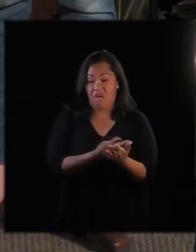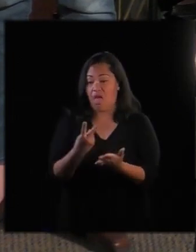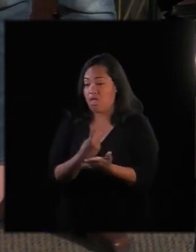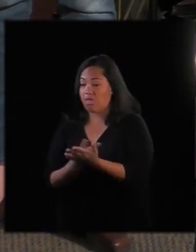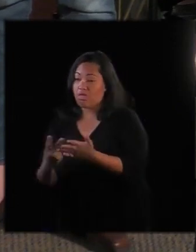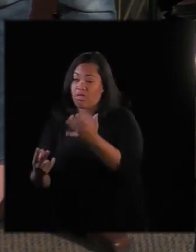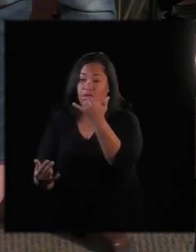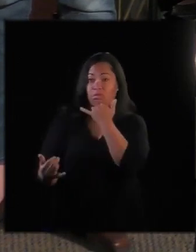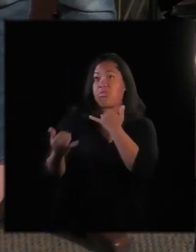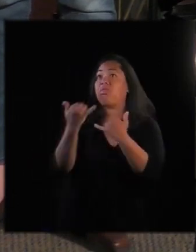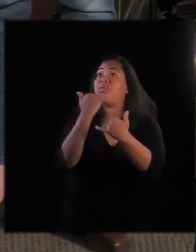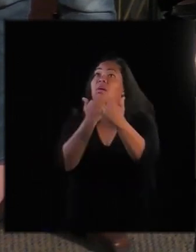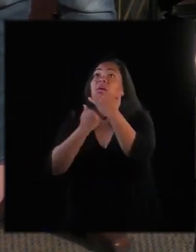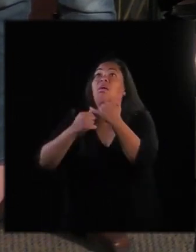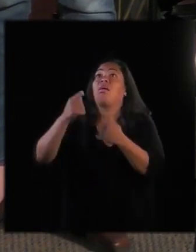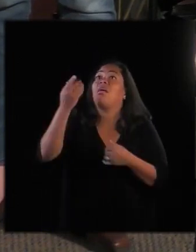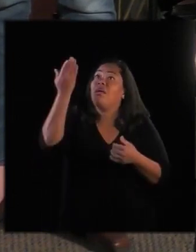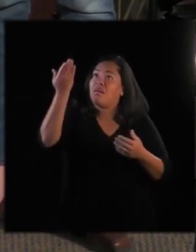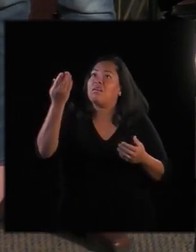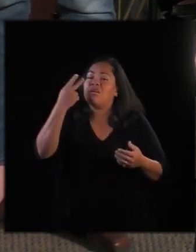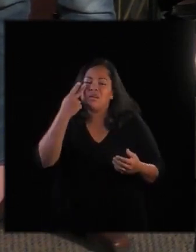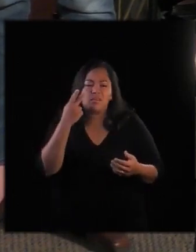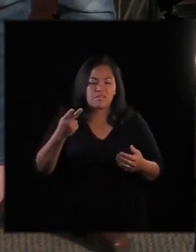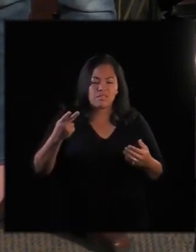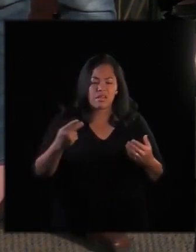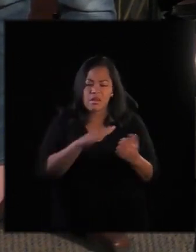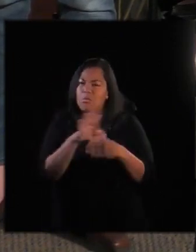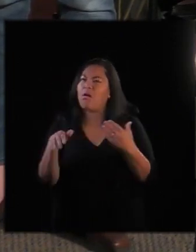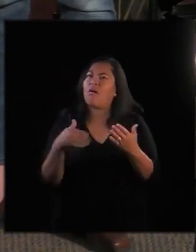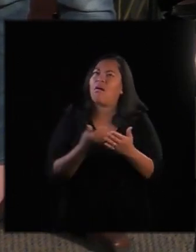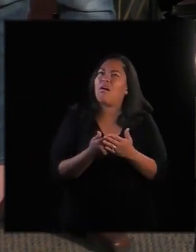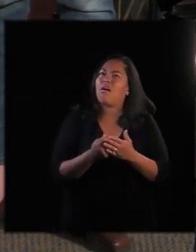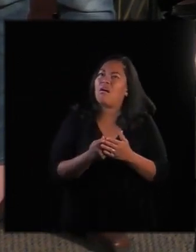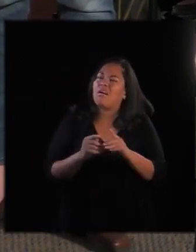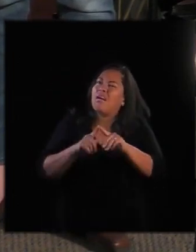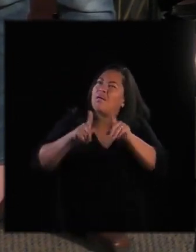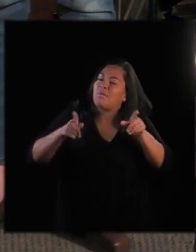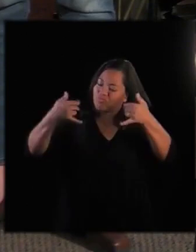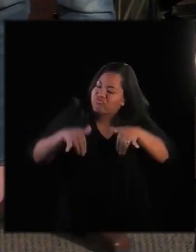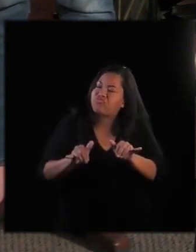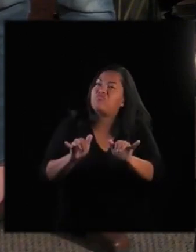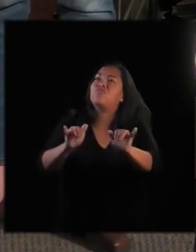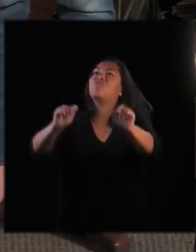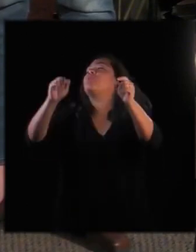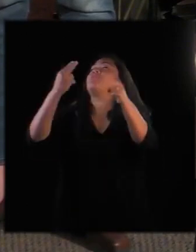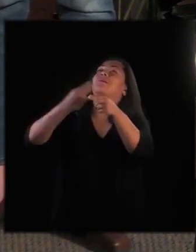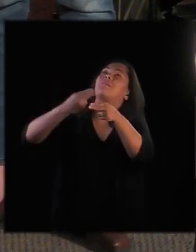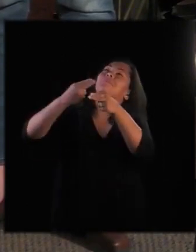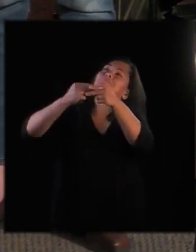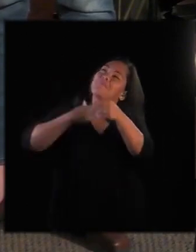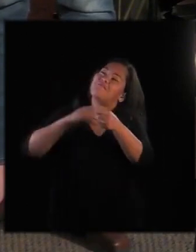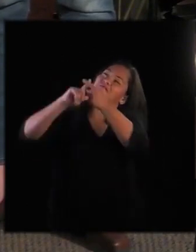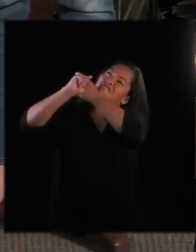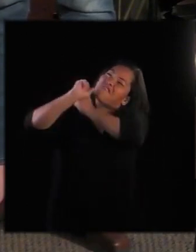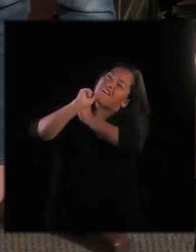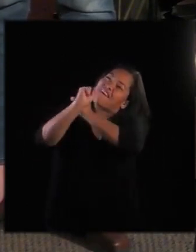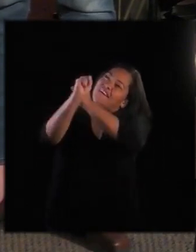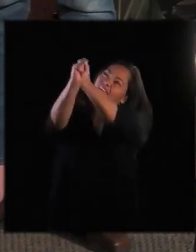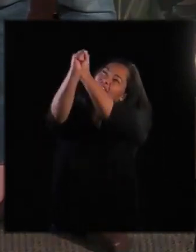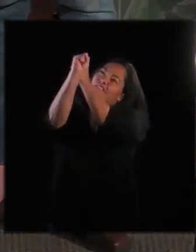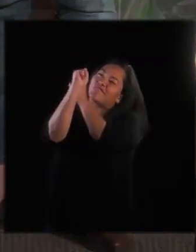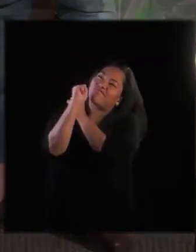weakness, my failures and flaws. But you've seen them all, and you still call me